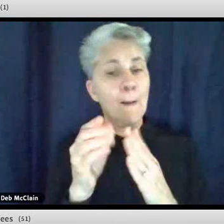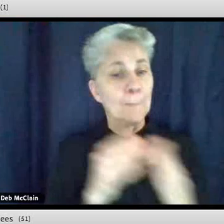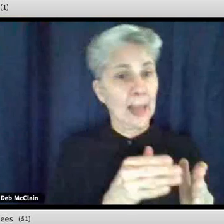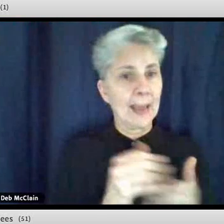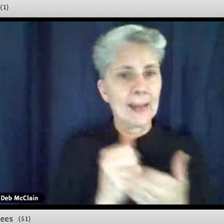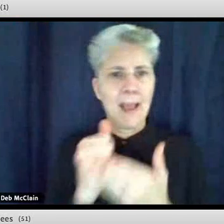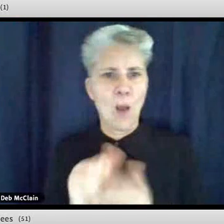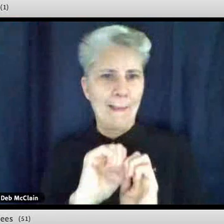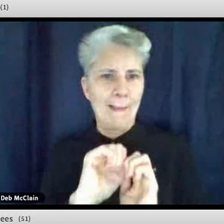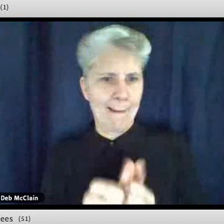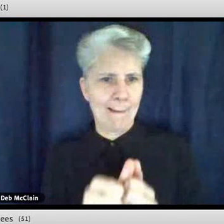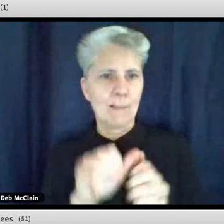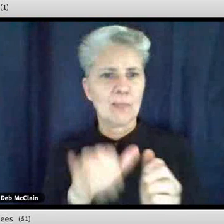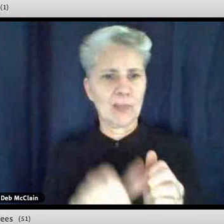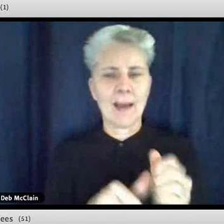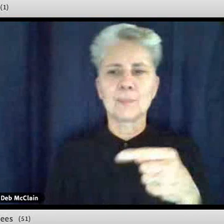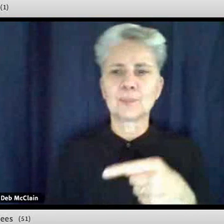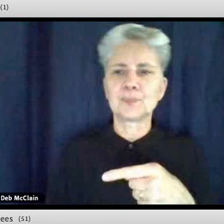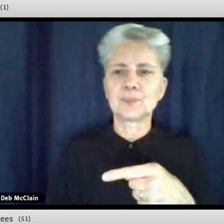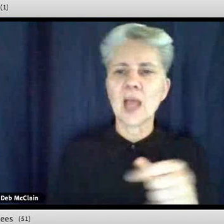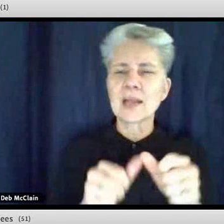Here's how you can get help from the library.